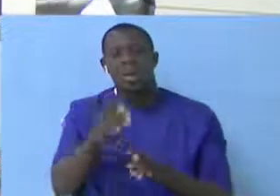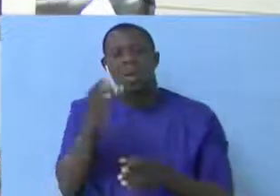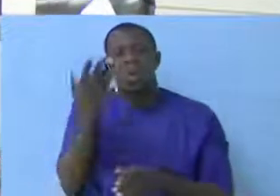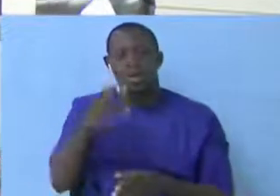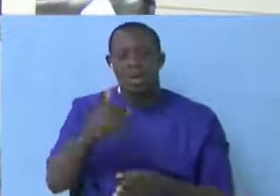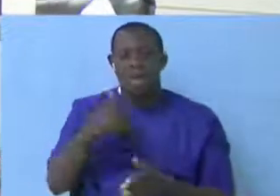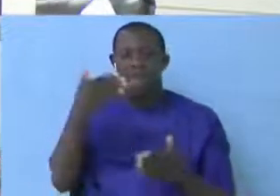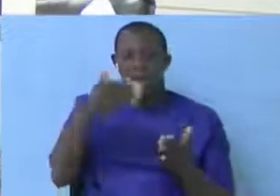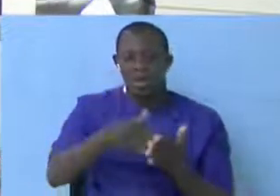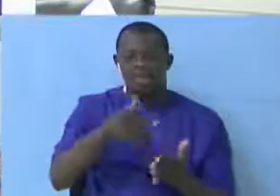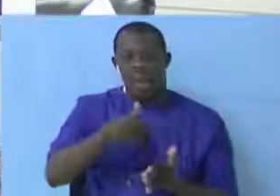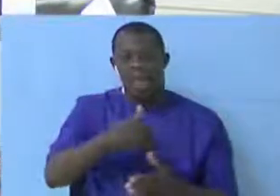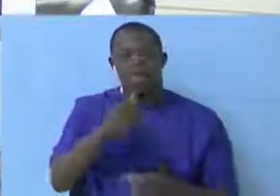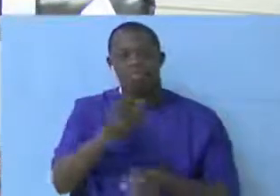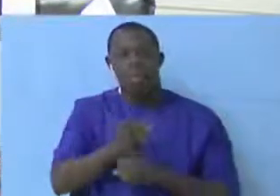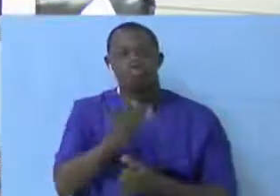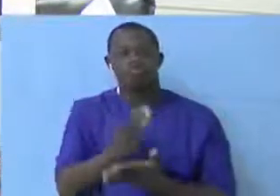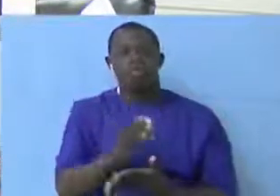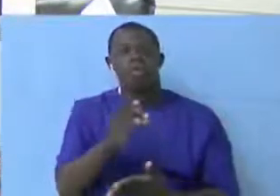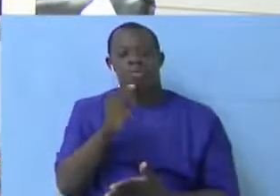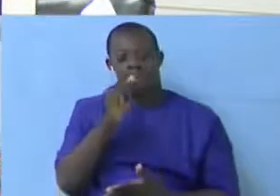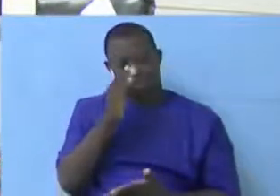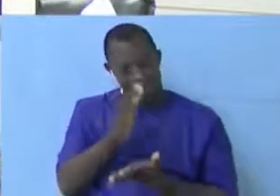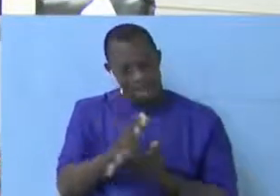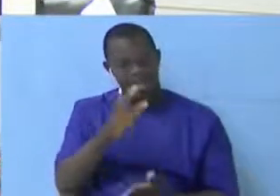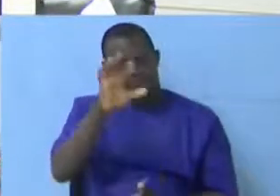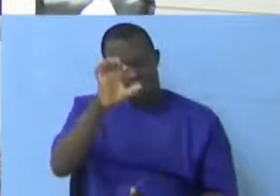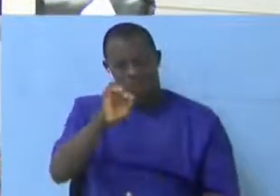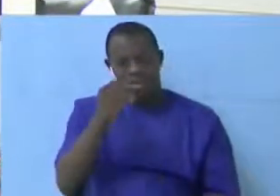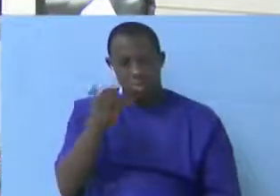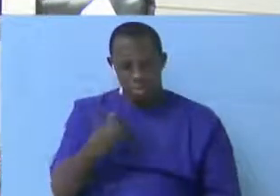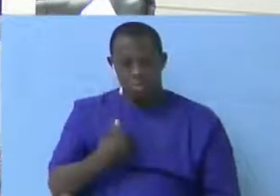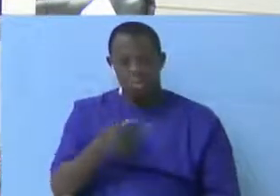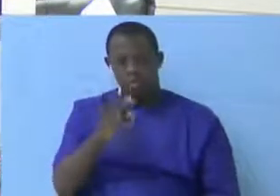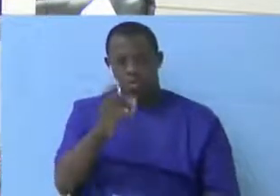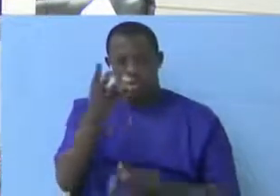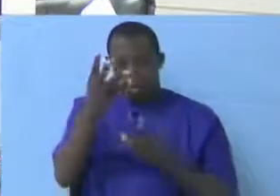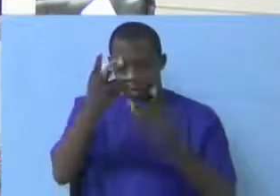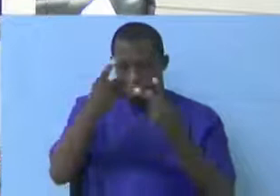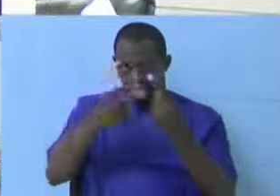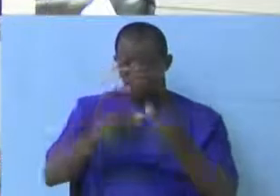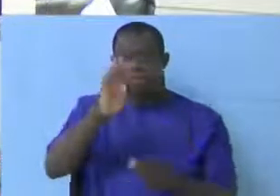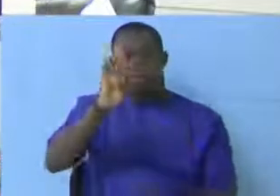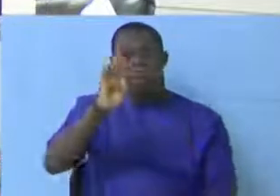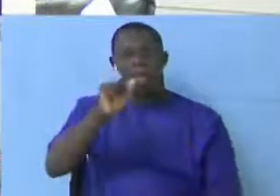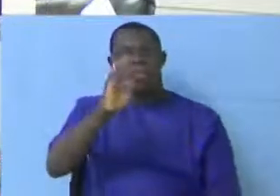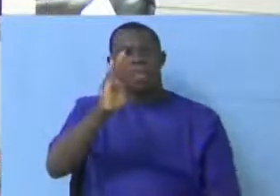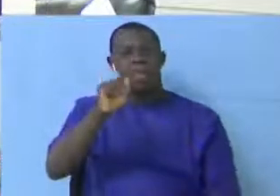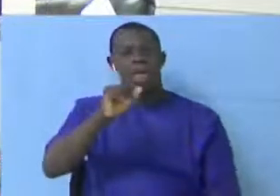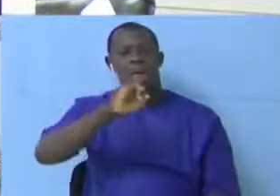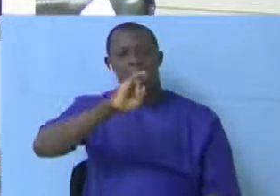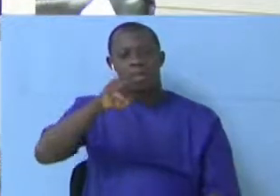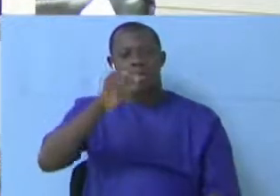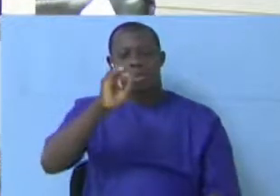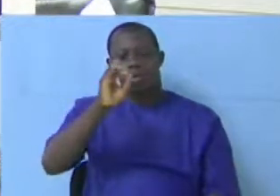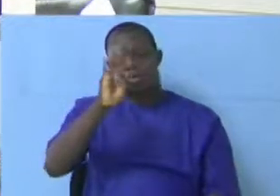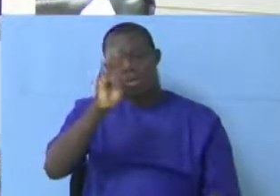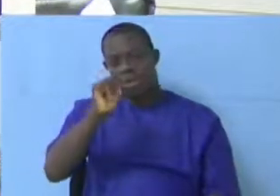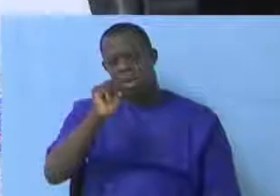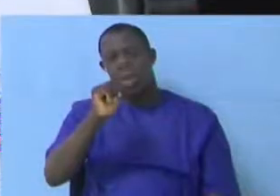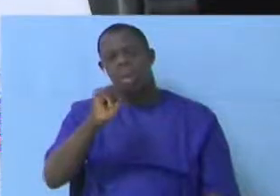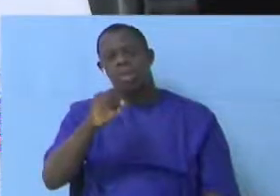I made But sure when we arrive, it's 50 people. Yo konti baba jobu ya. I didn't count, but Barme na koma